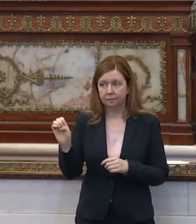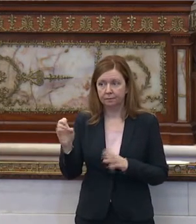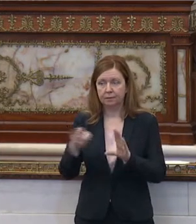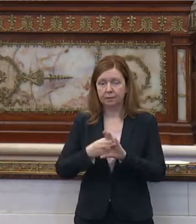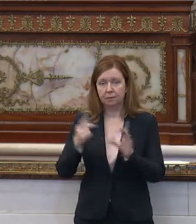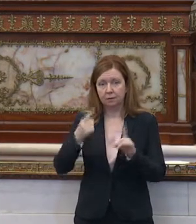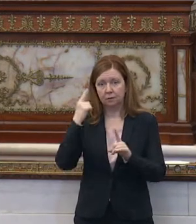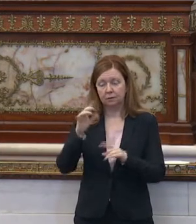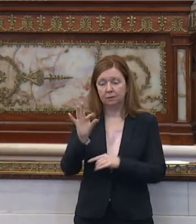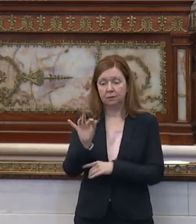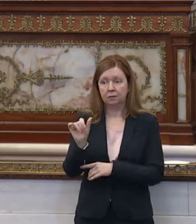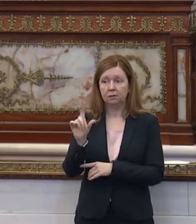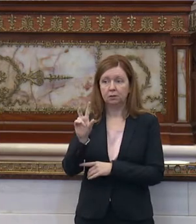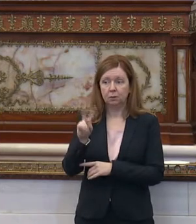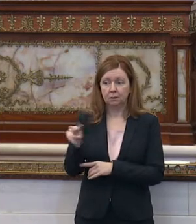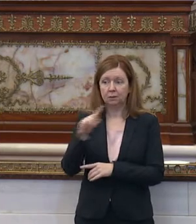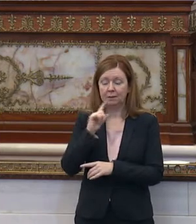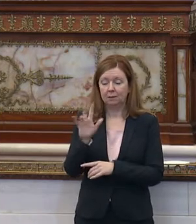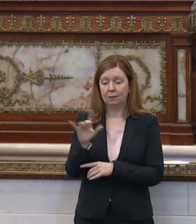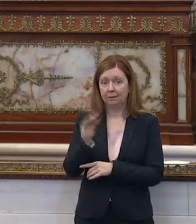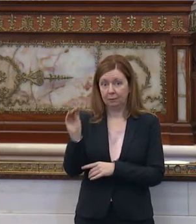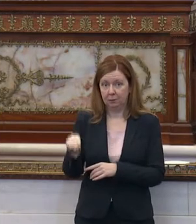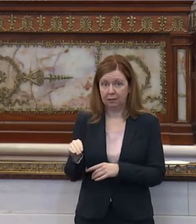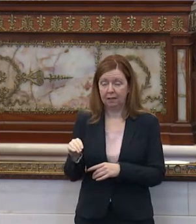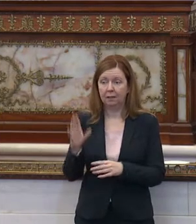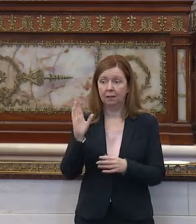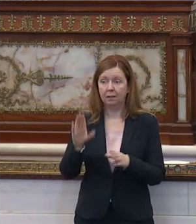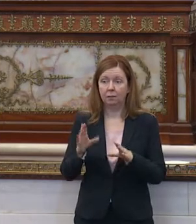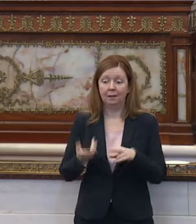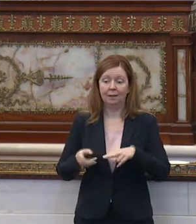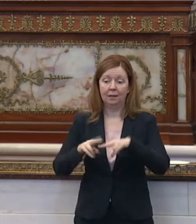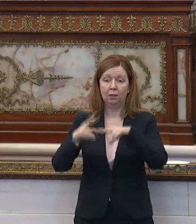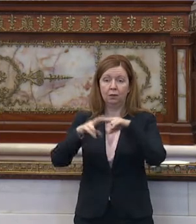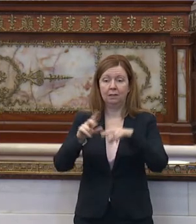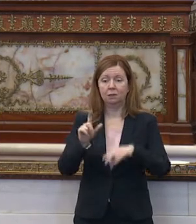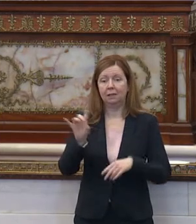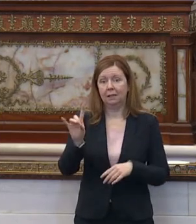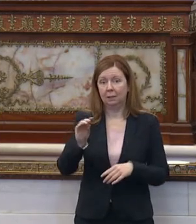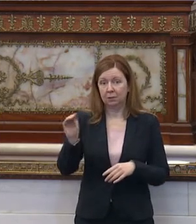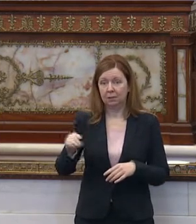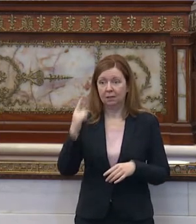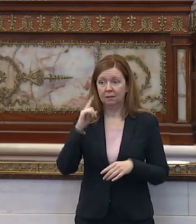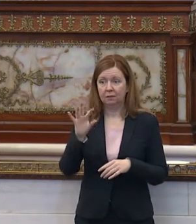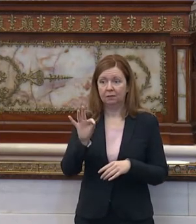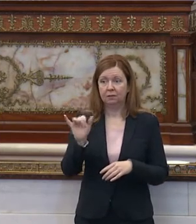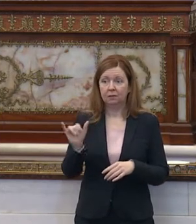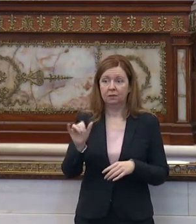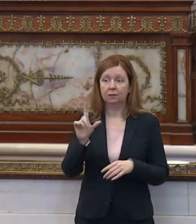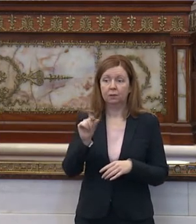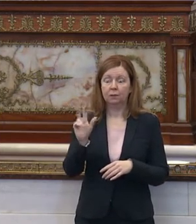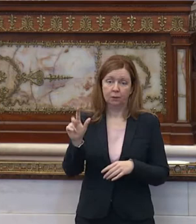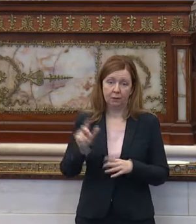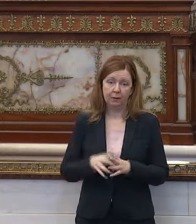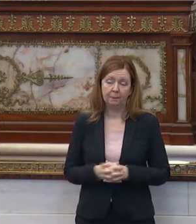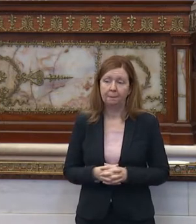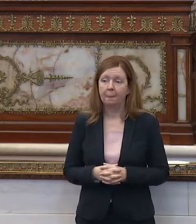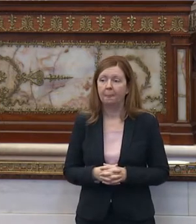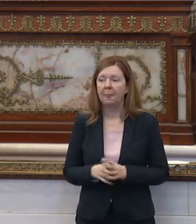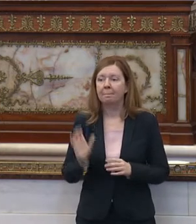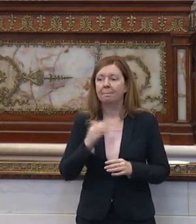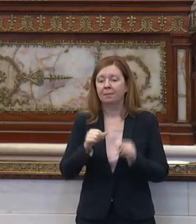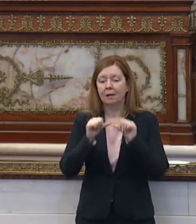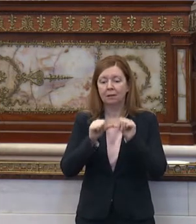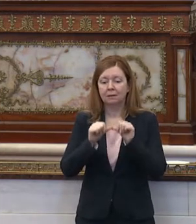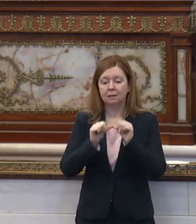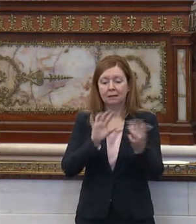fiscal 2022 is 25% and will increase to 28% for fiscal 2023. Our